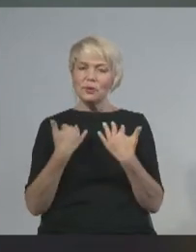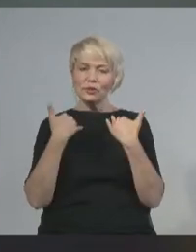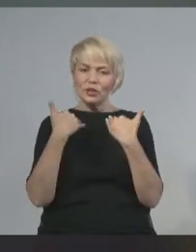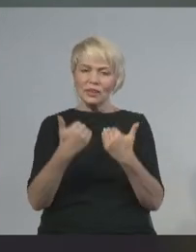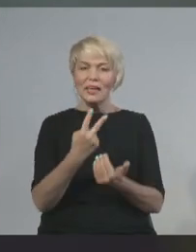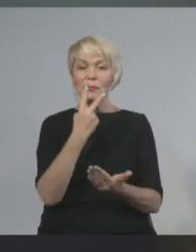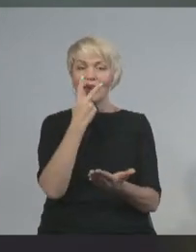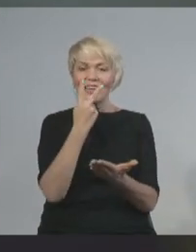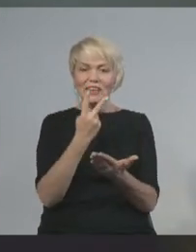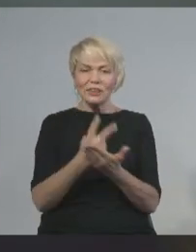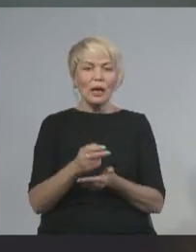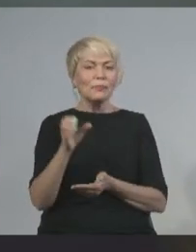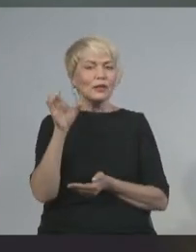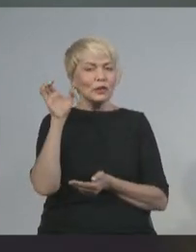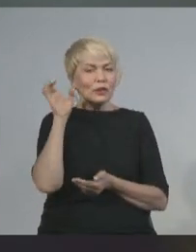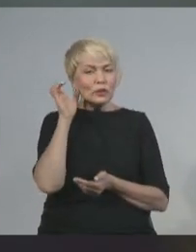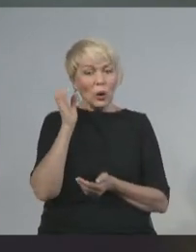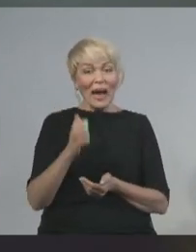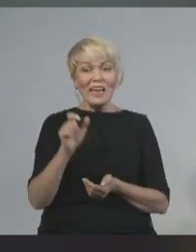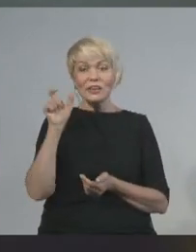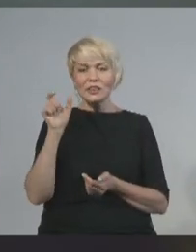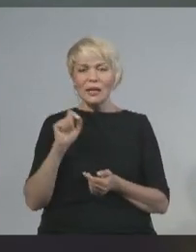it is important to